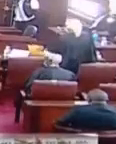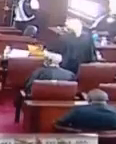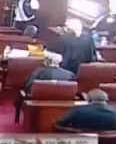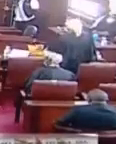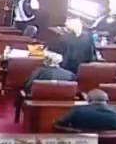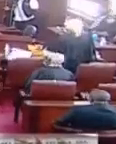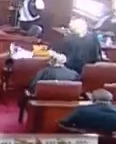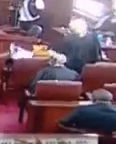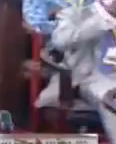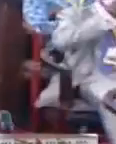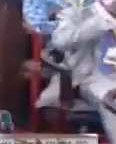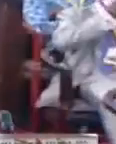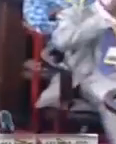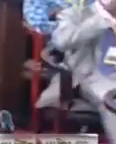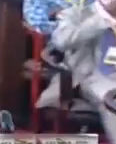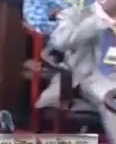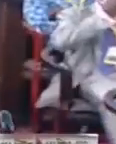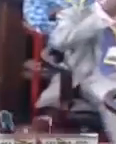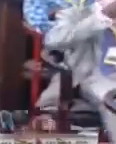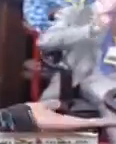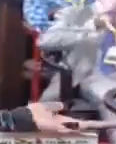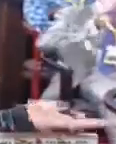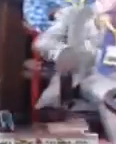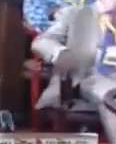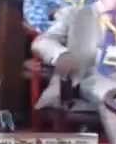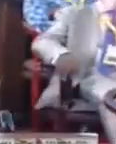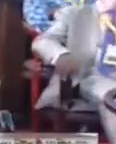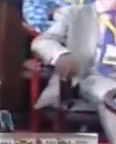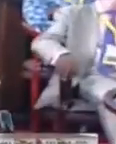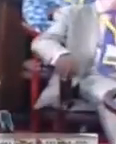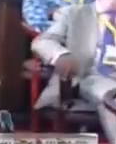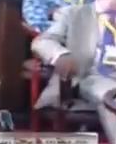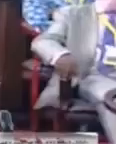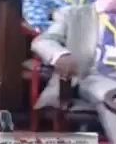I don't understand these tactics because it's not fair.